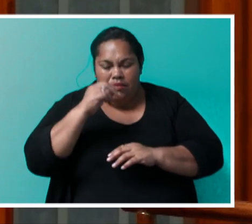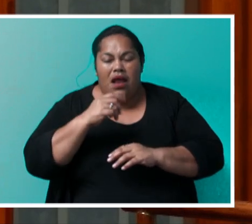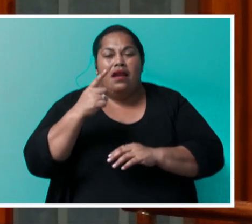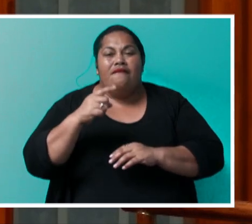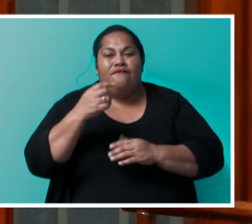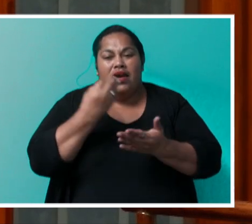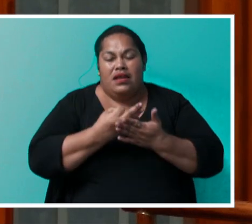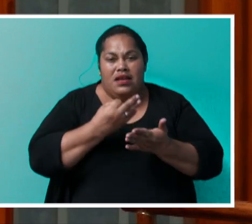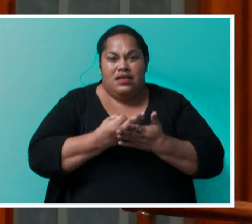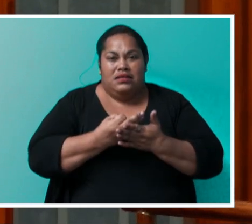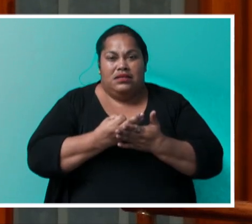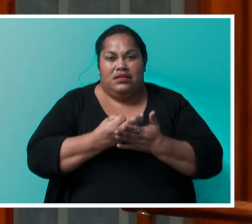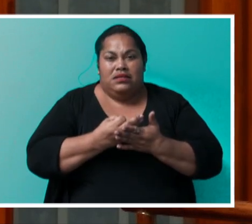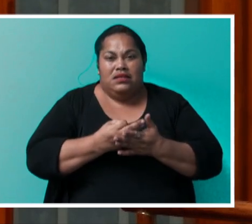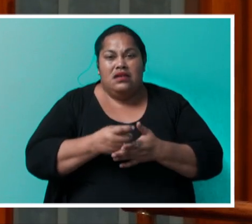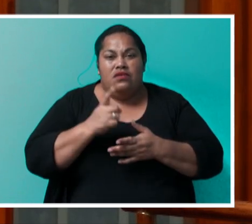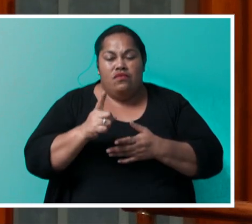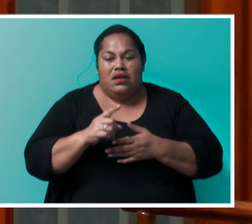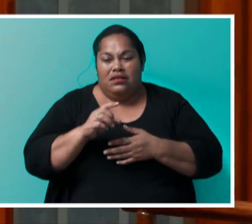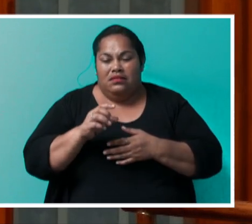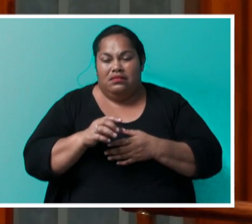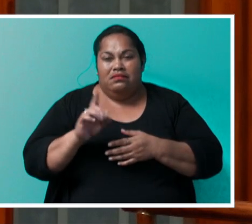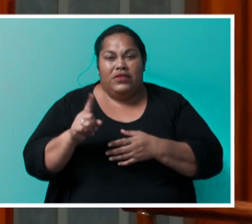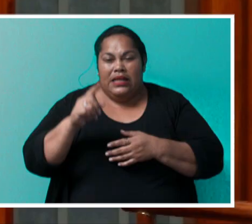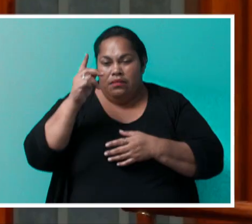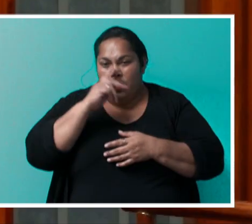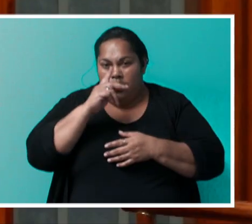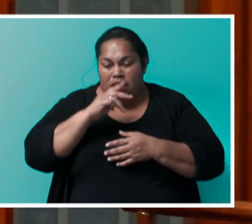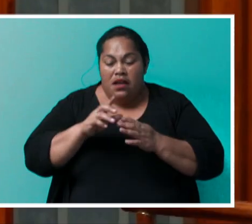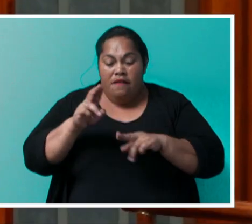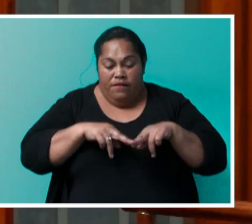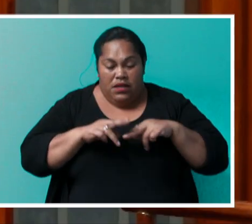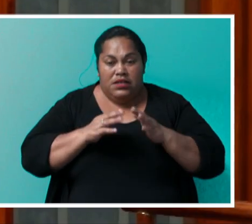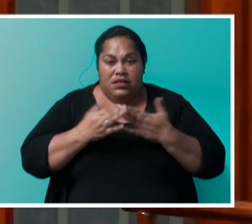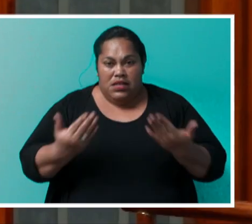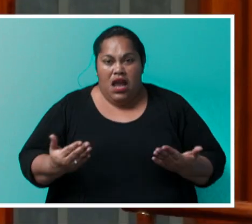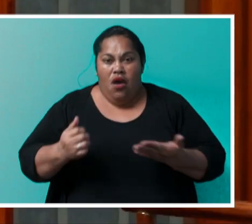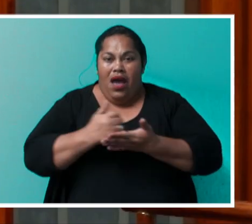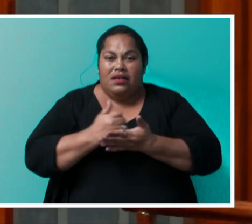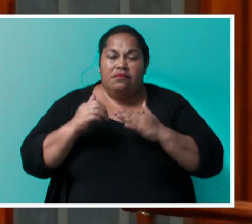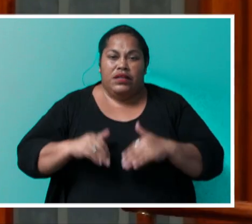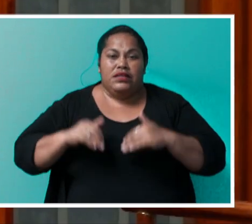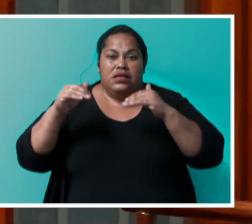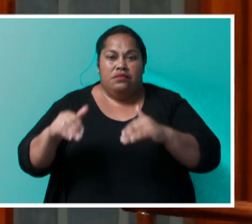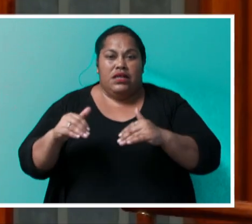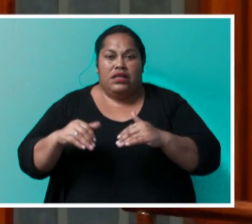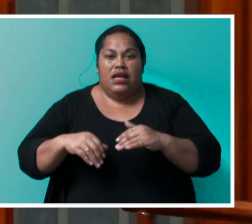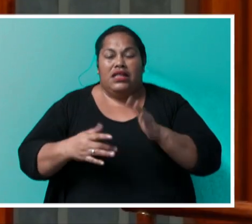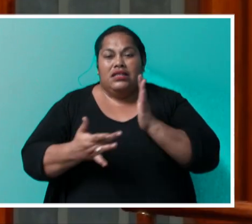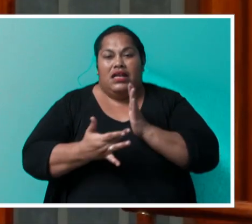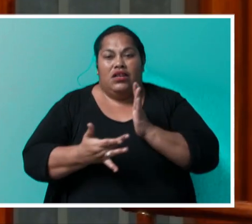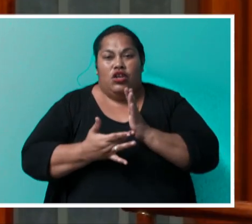inclusion for undeserved population. Fiji is now actively participating in this technological